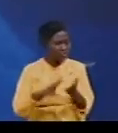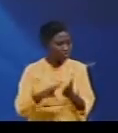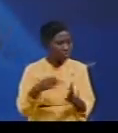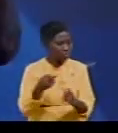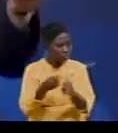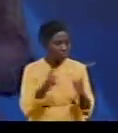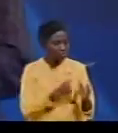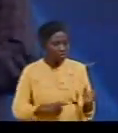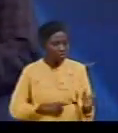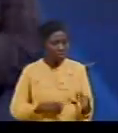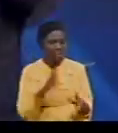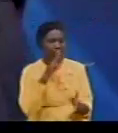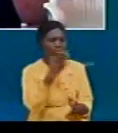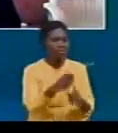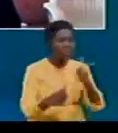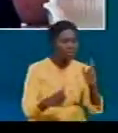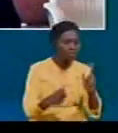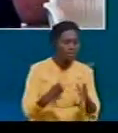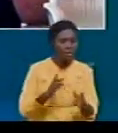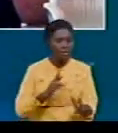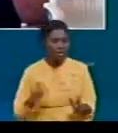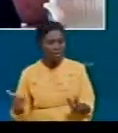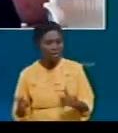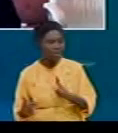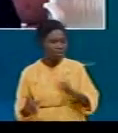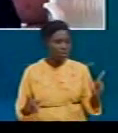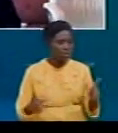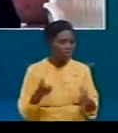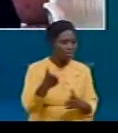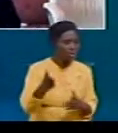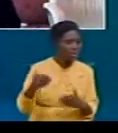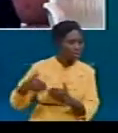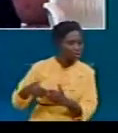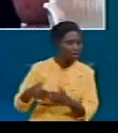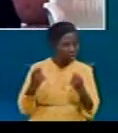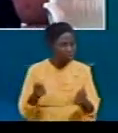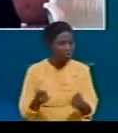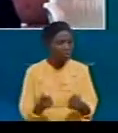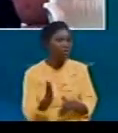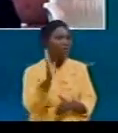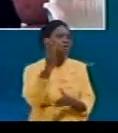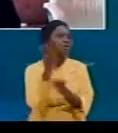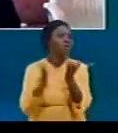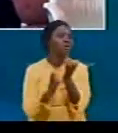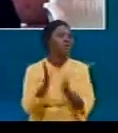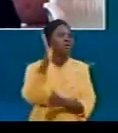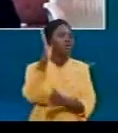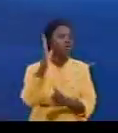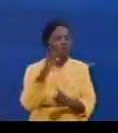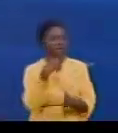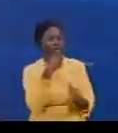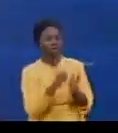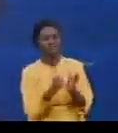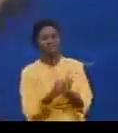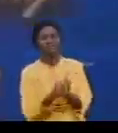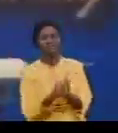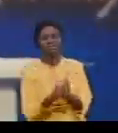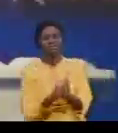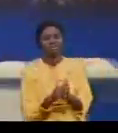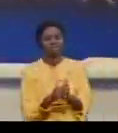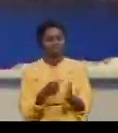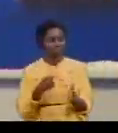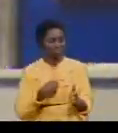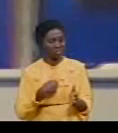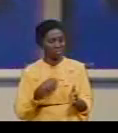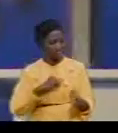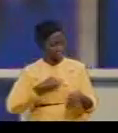there? Left, right, center, at the back, very quickly, raise up your hand. You say, I go